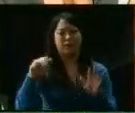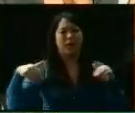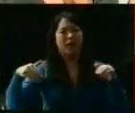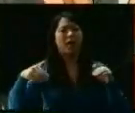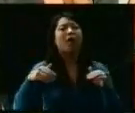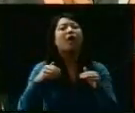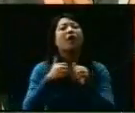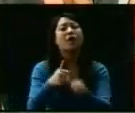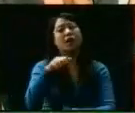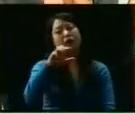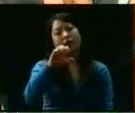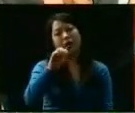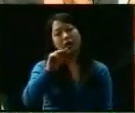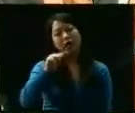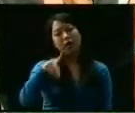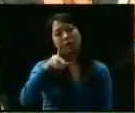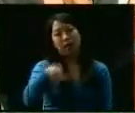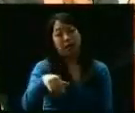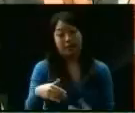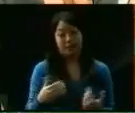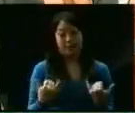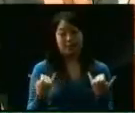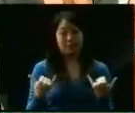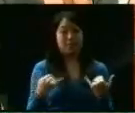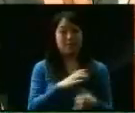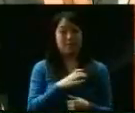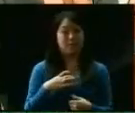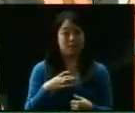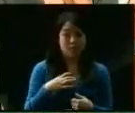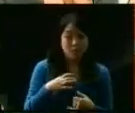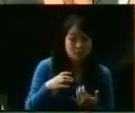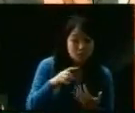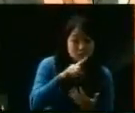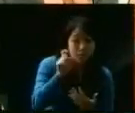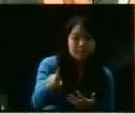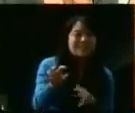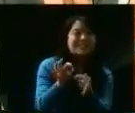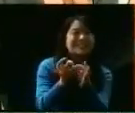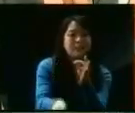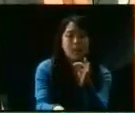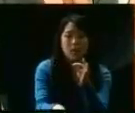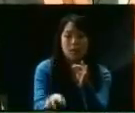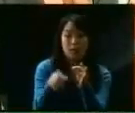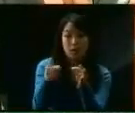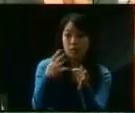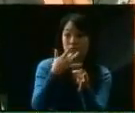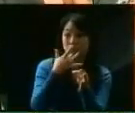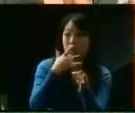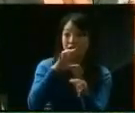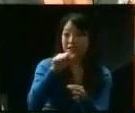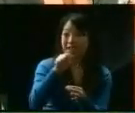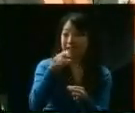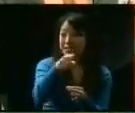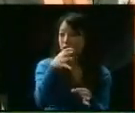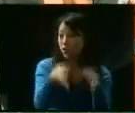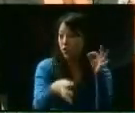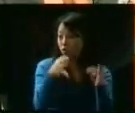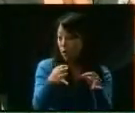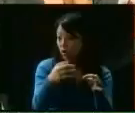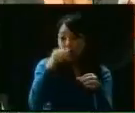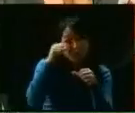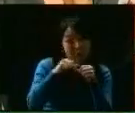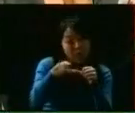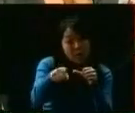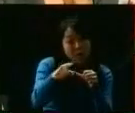with. This commission's got a simple decision to make. Do you want to try this case in court? Remember, Mr. Mays is suing